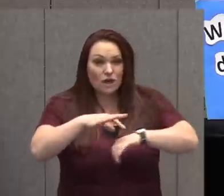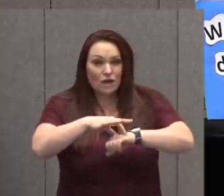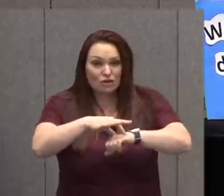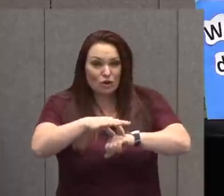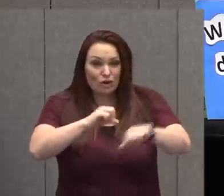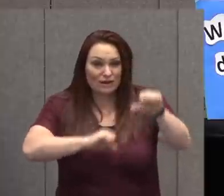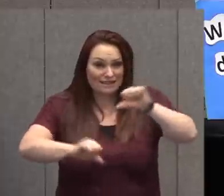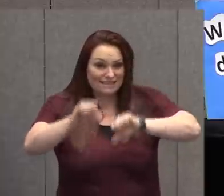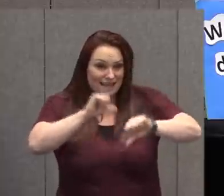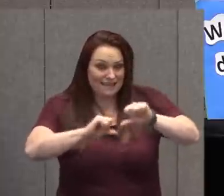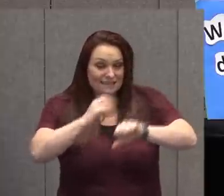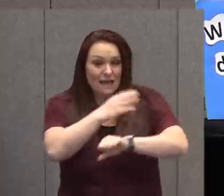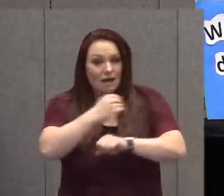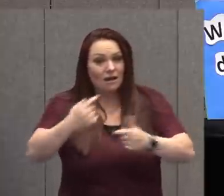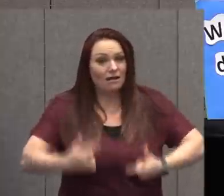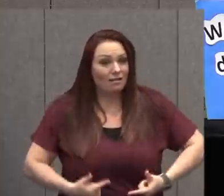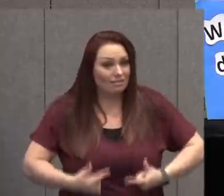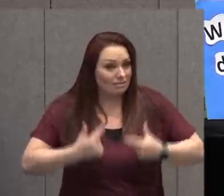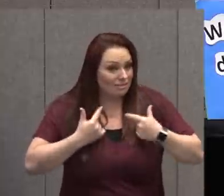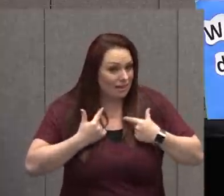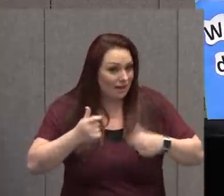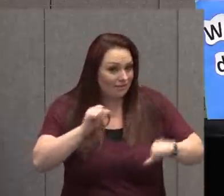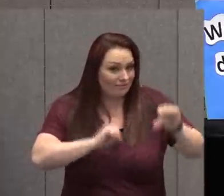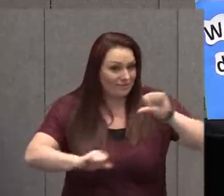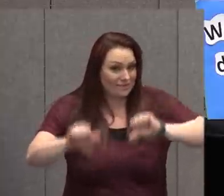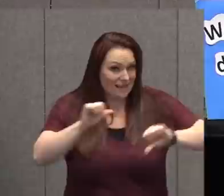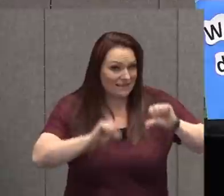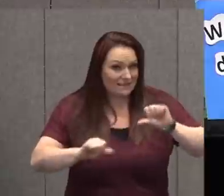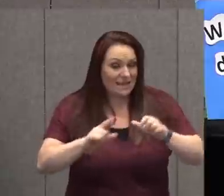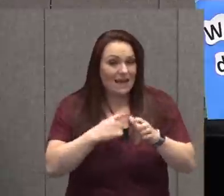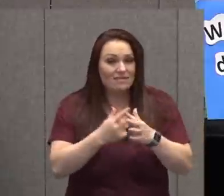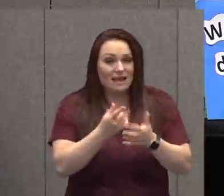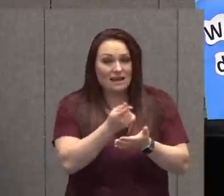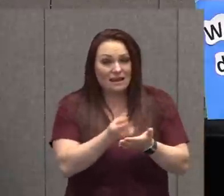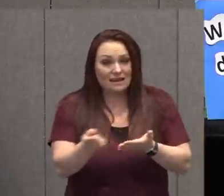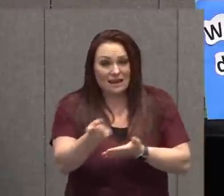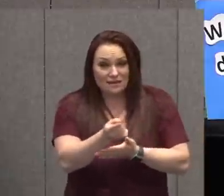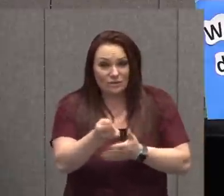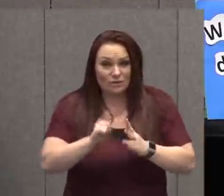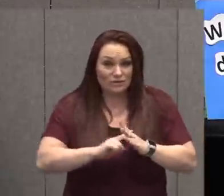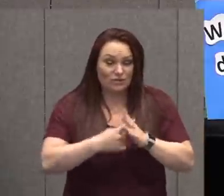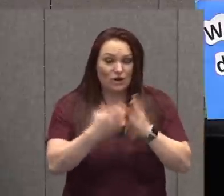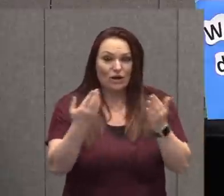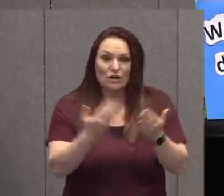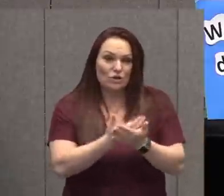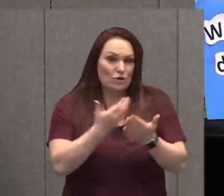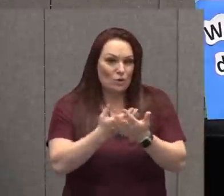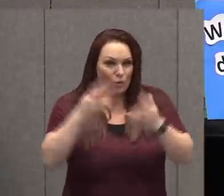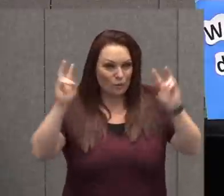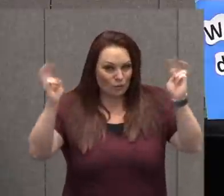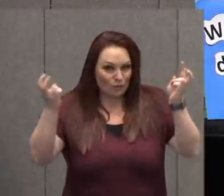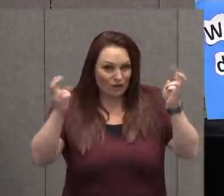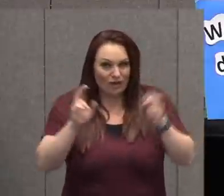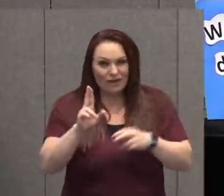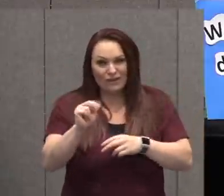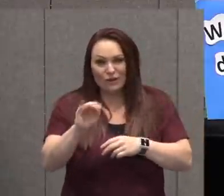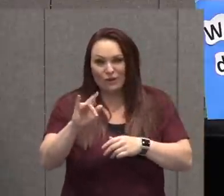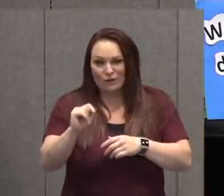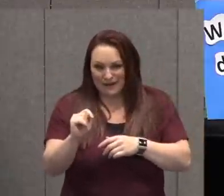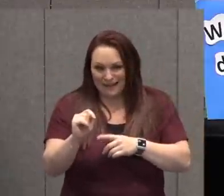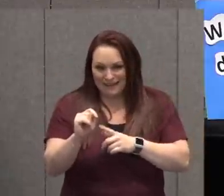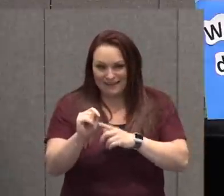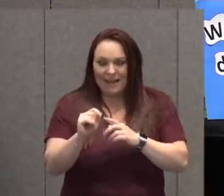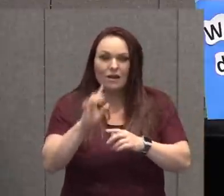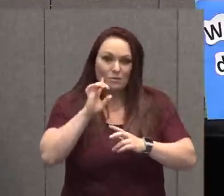science and life science. Next week, we get to start a new unit. I'm excited for that as well. So let's get started